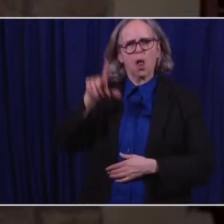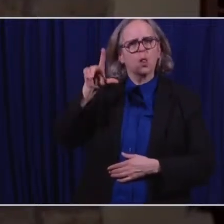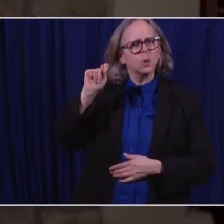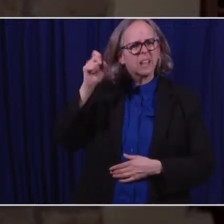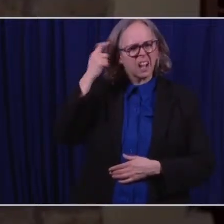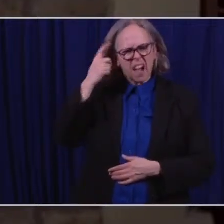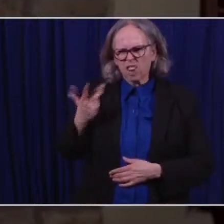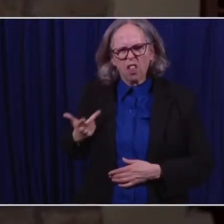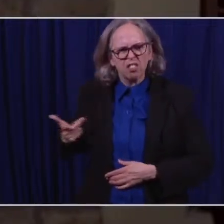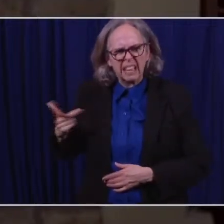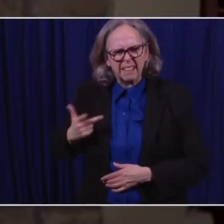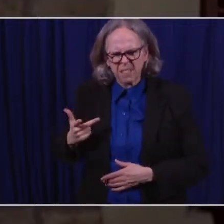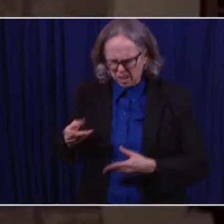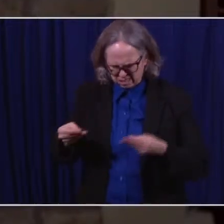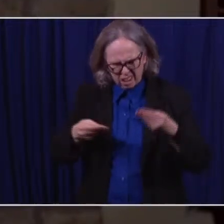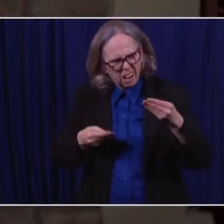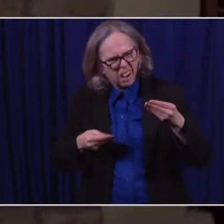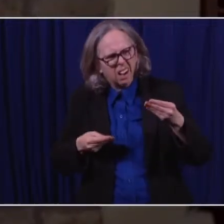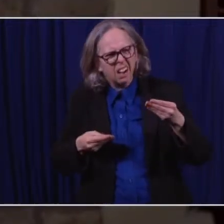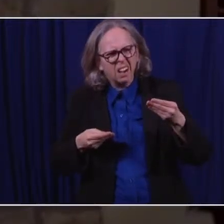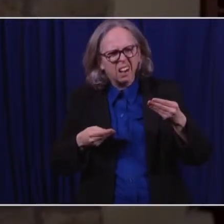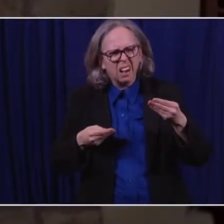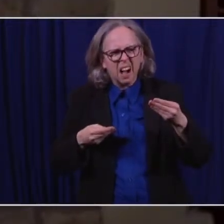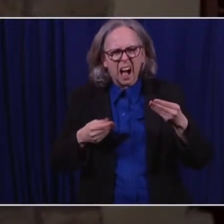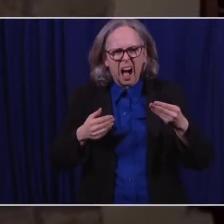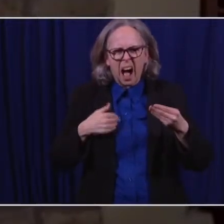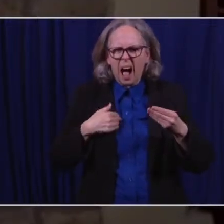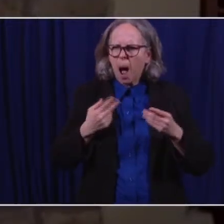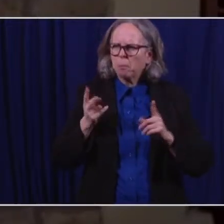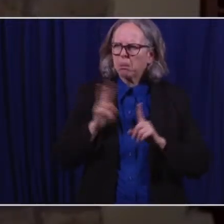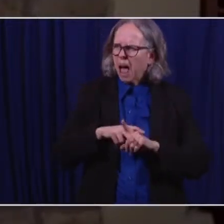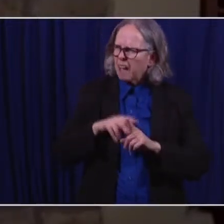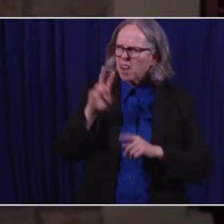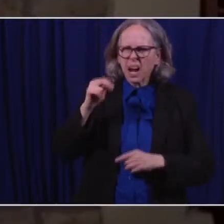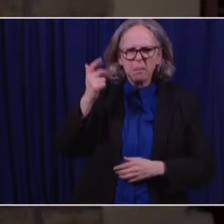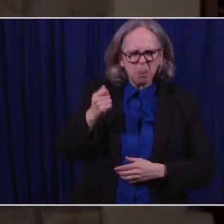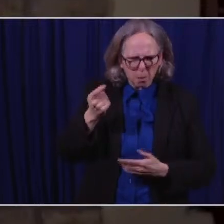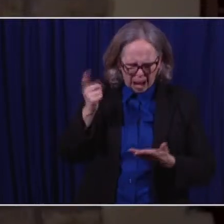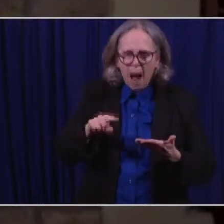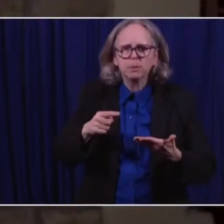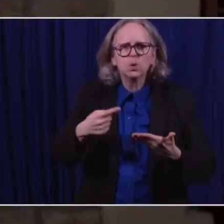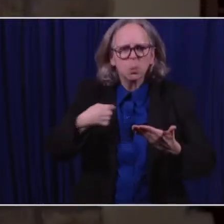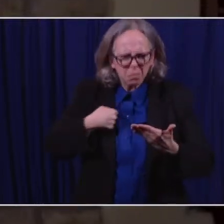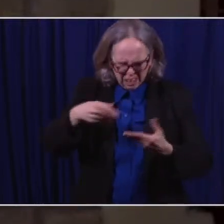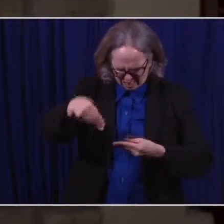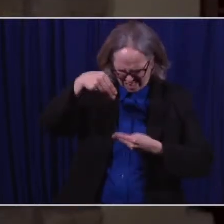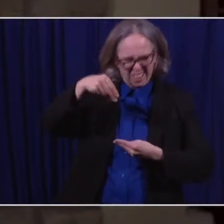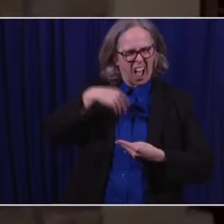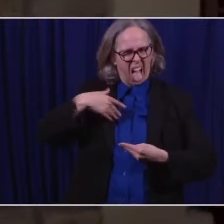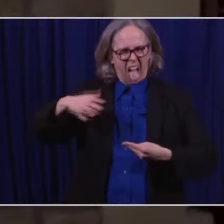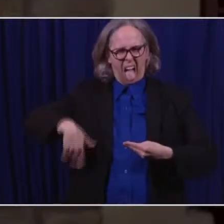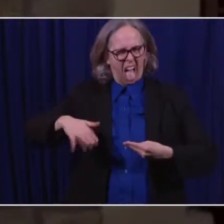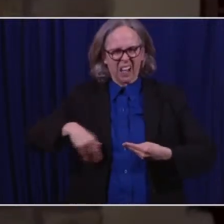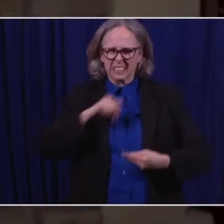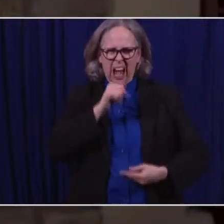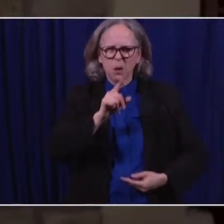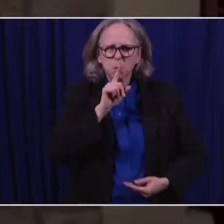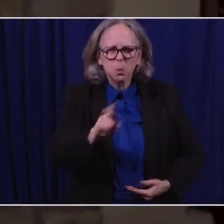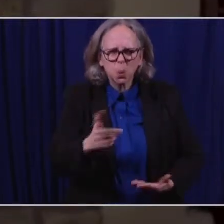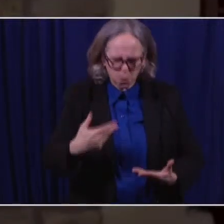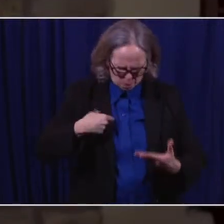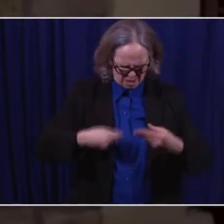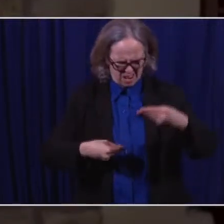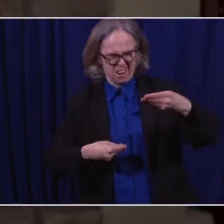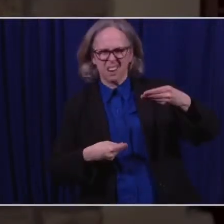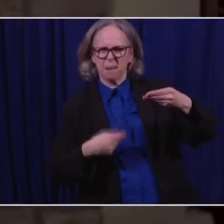that we'd applied for unemployment, and so kind of crazy. We obviously had not applied